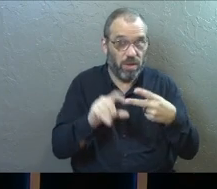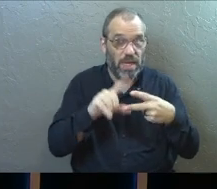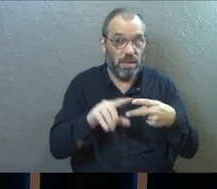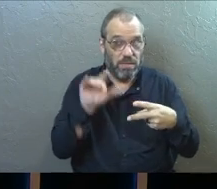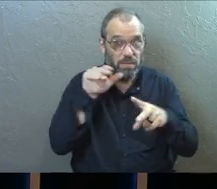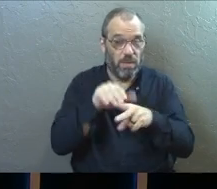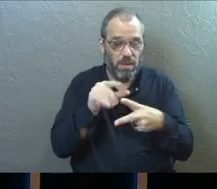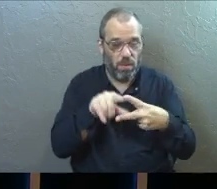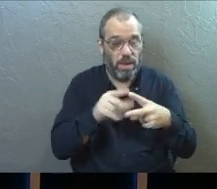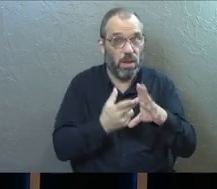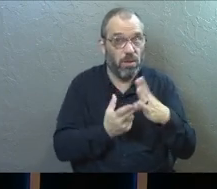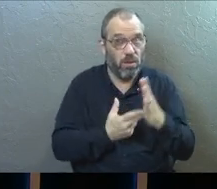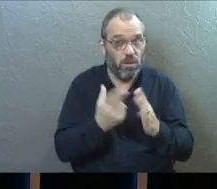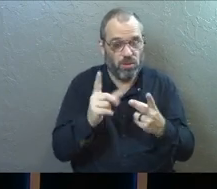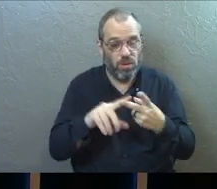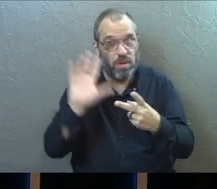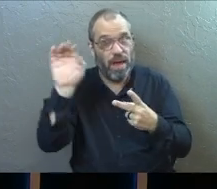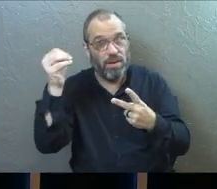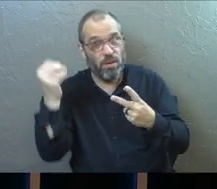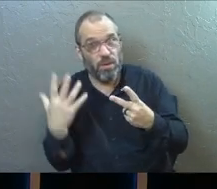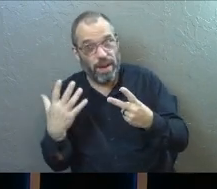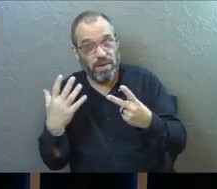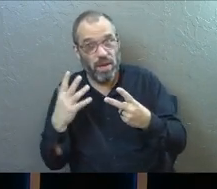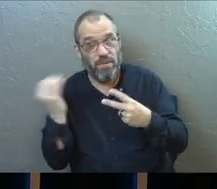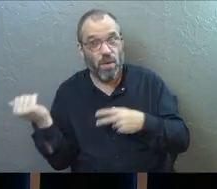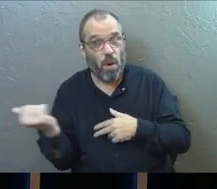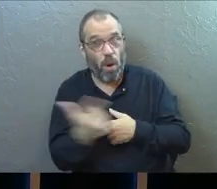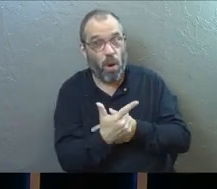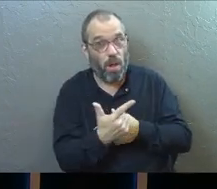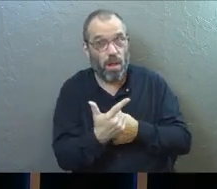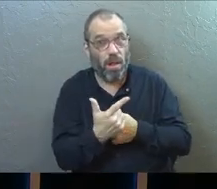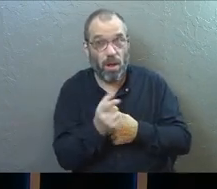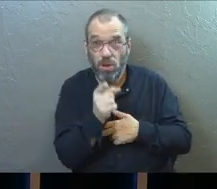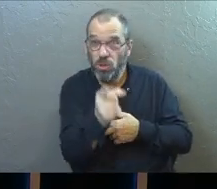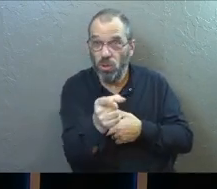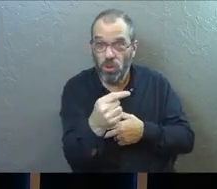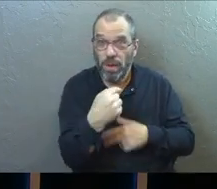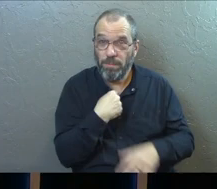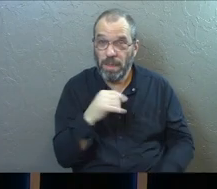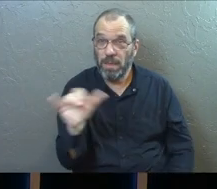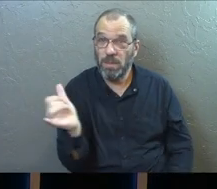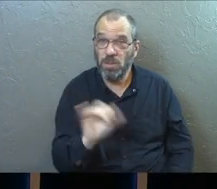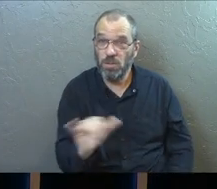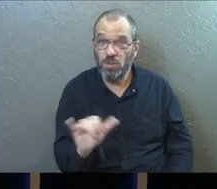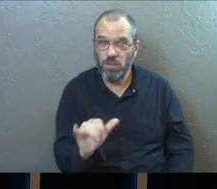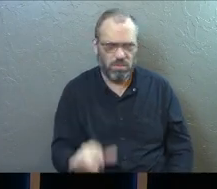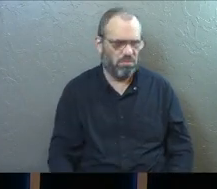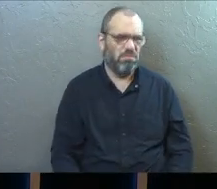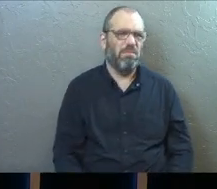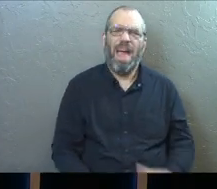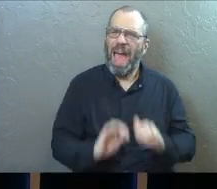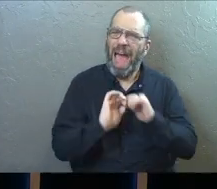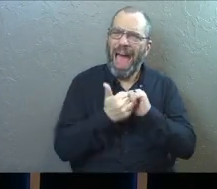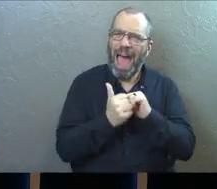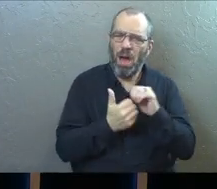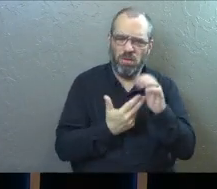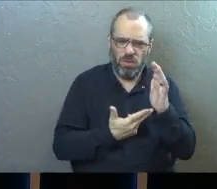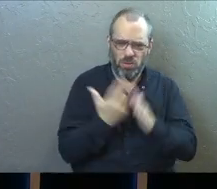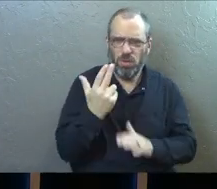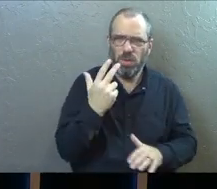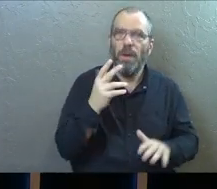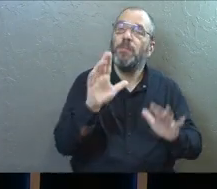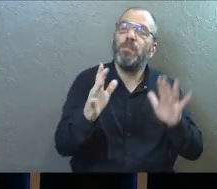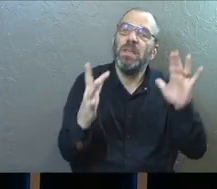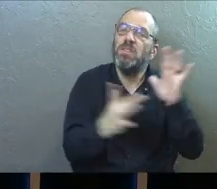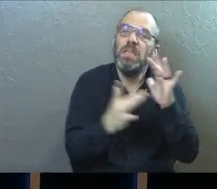Jewish people, the truth and the grace for everyone. Us as well. How is the truth and the grace for me?